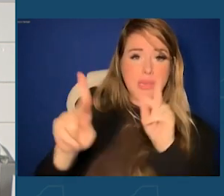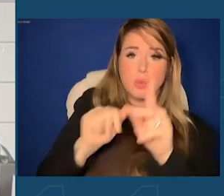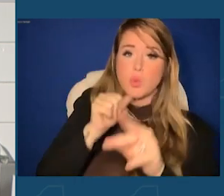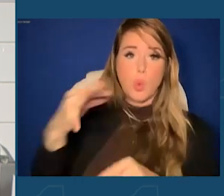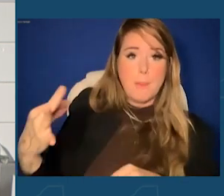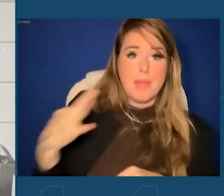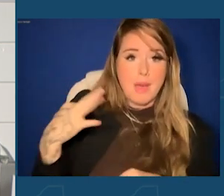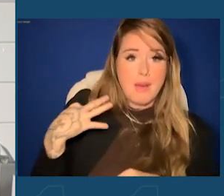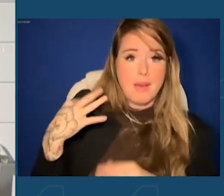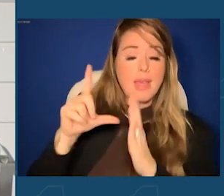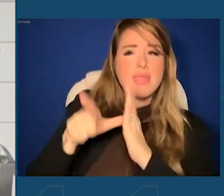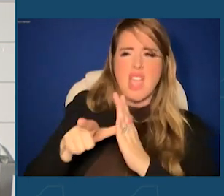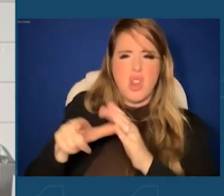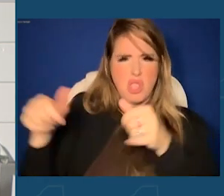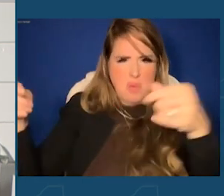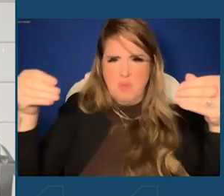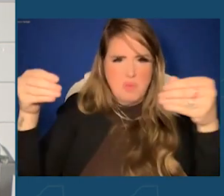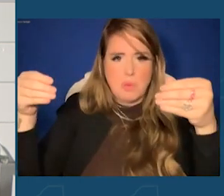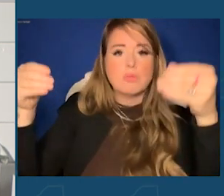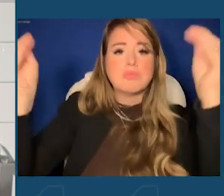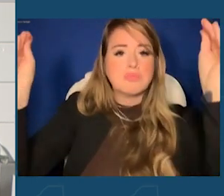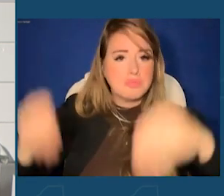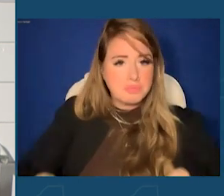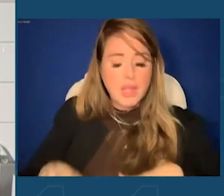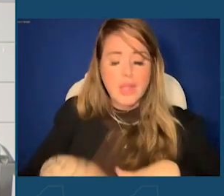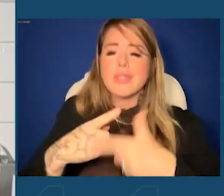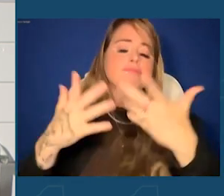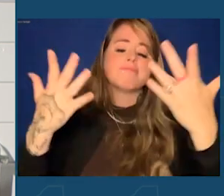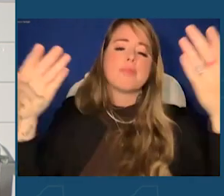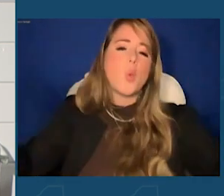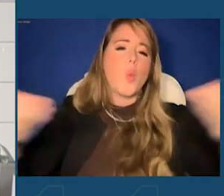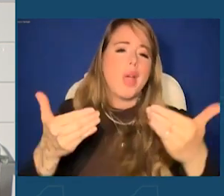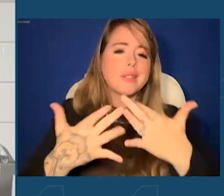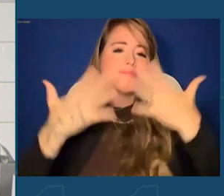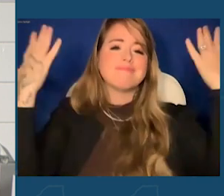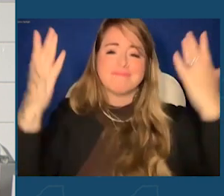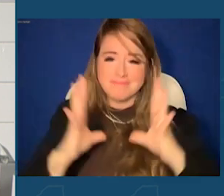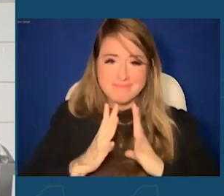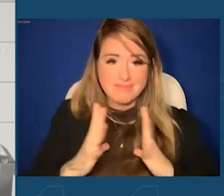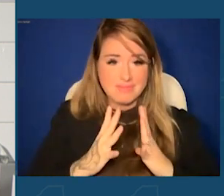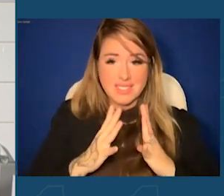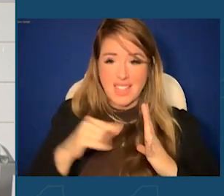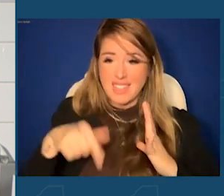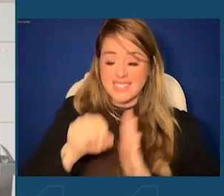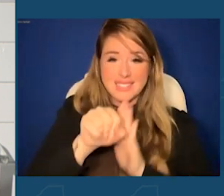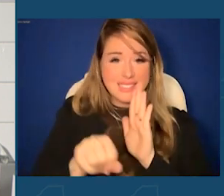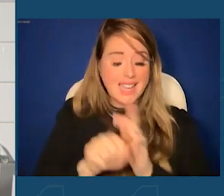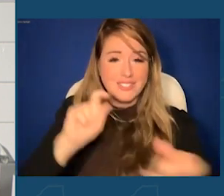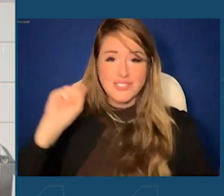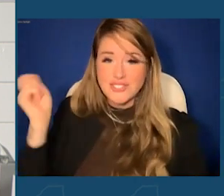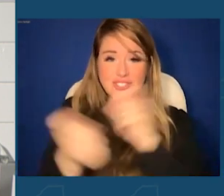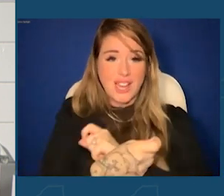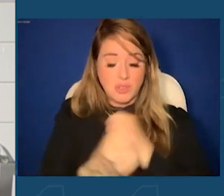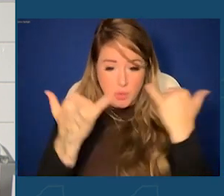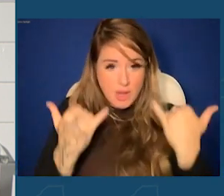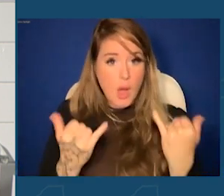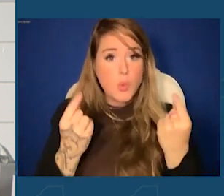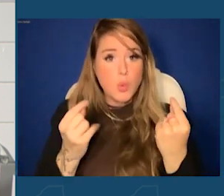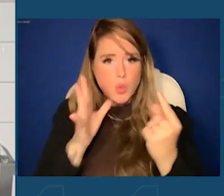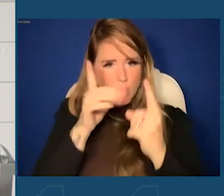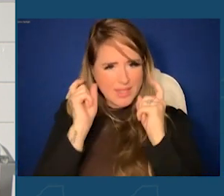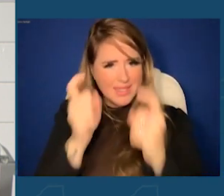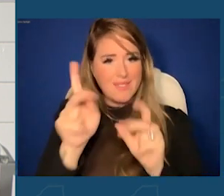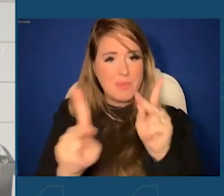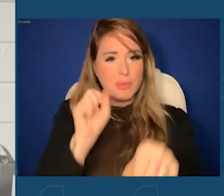welcoming. And everything about this state and this country changed as a result. So we're going to give people jobs, give them